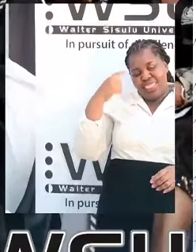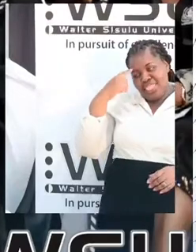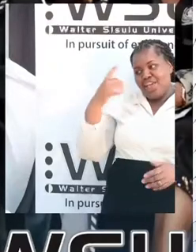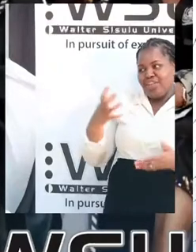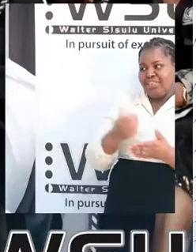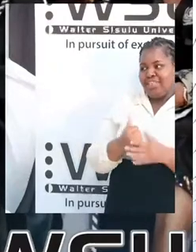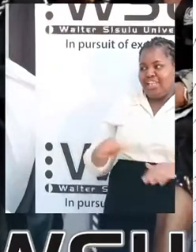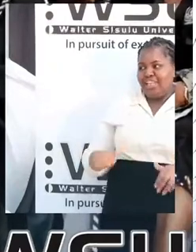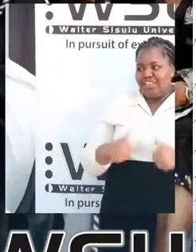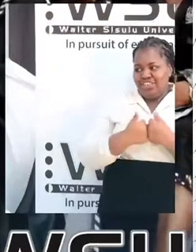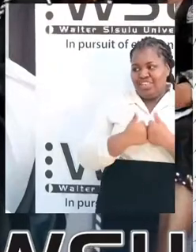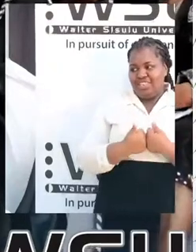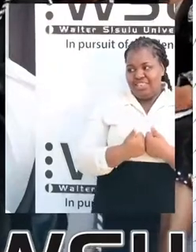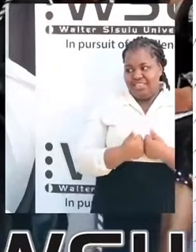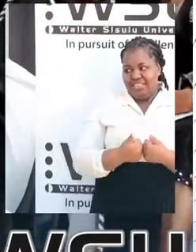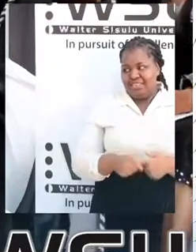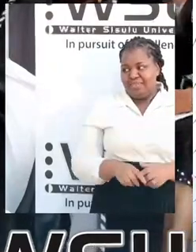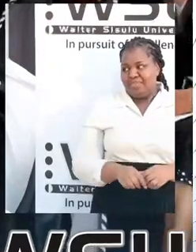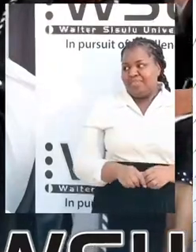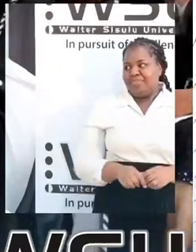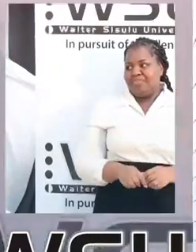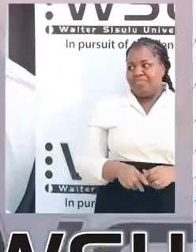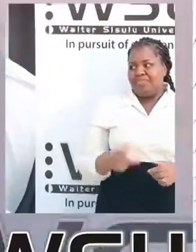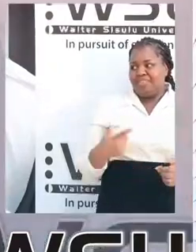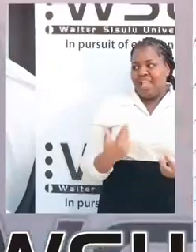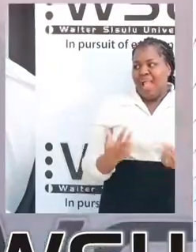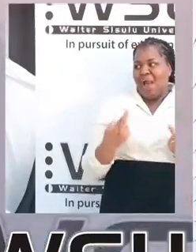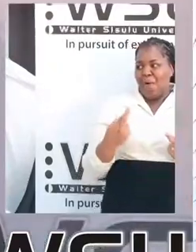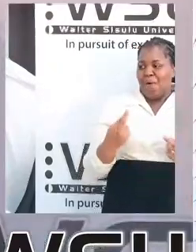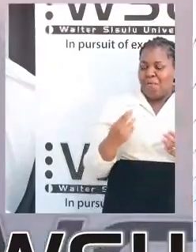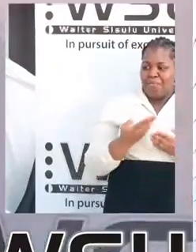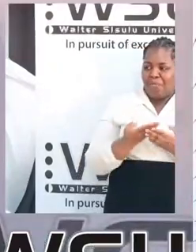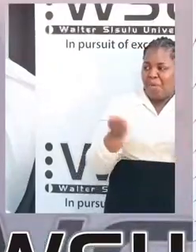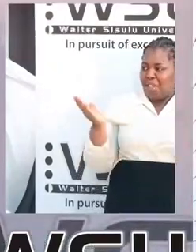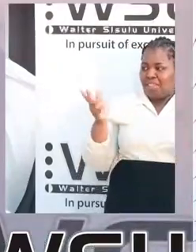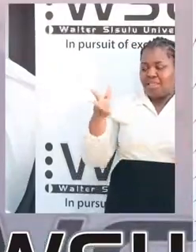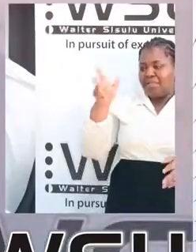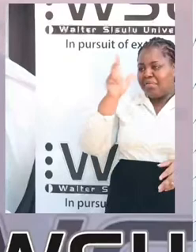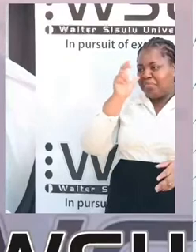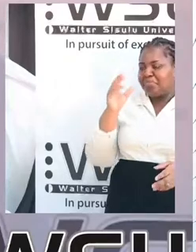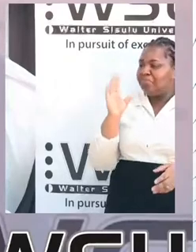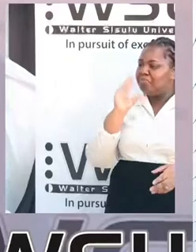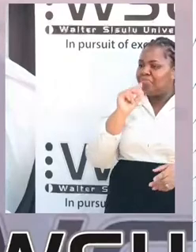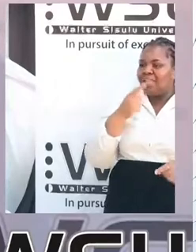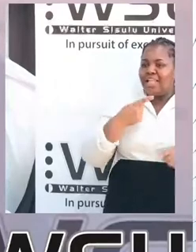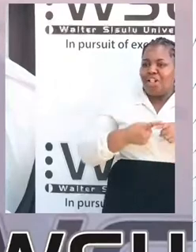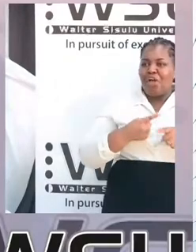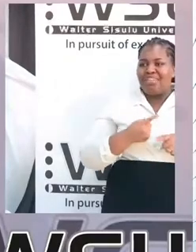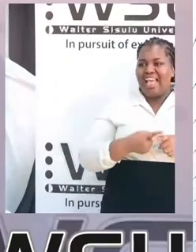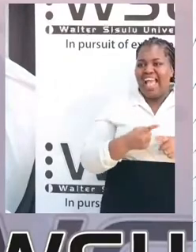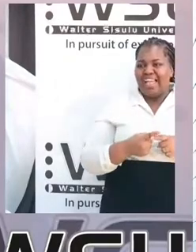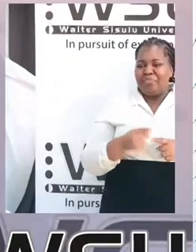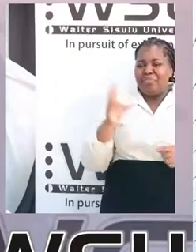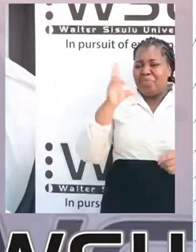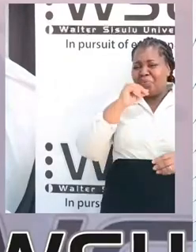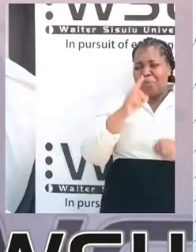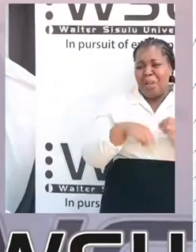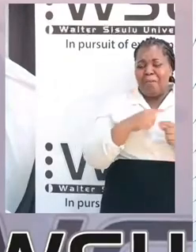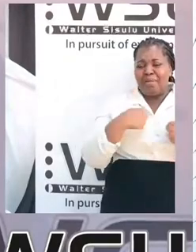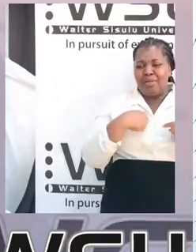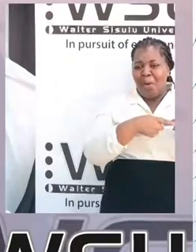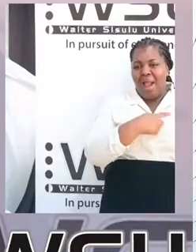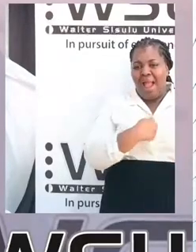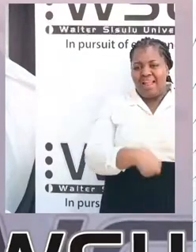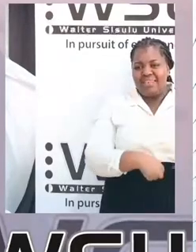challenge, fearlessly so. And I hope everyone has heard. You were speaking in isiXhosa, talking to our